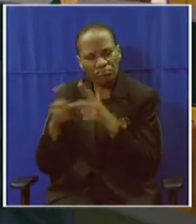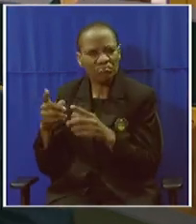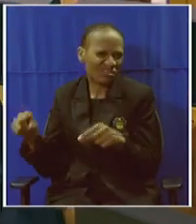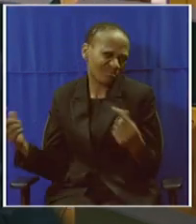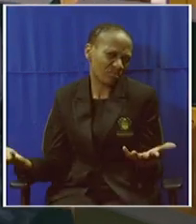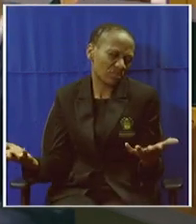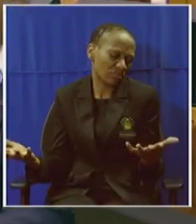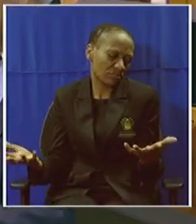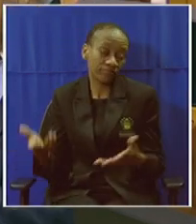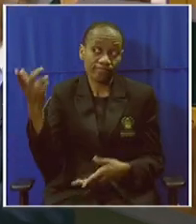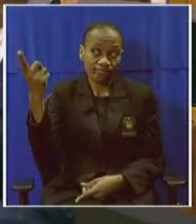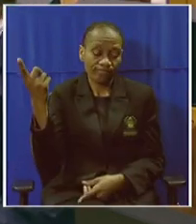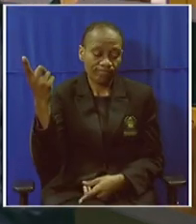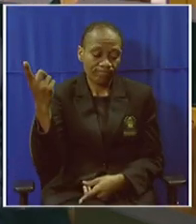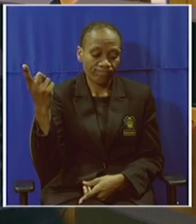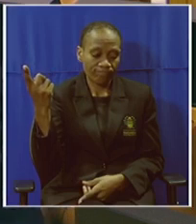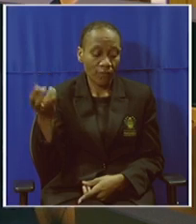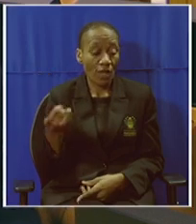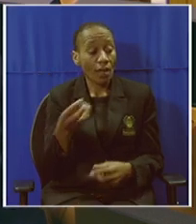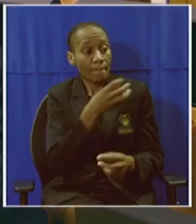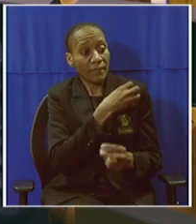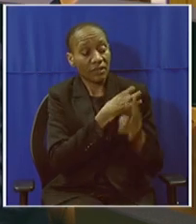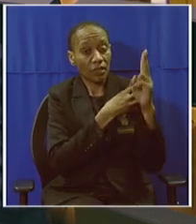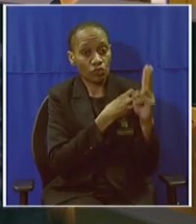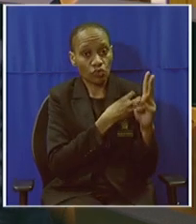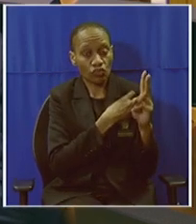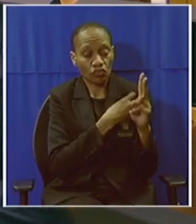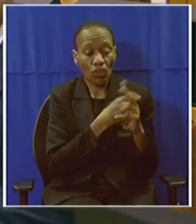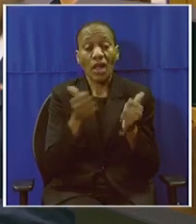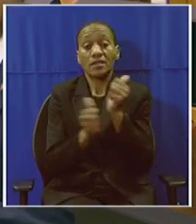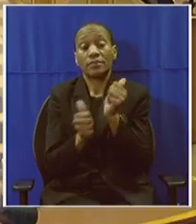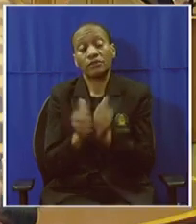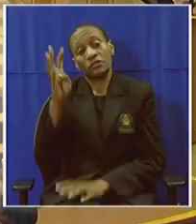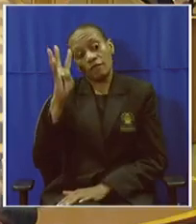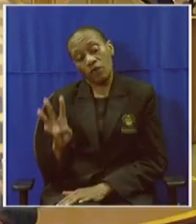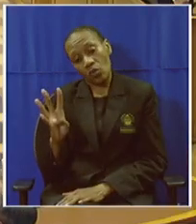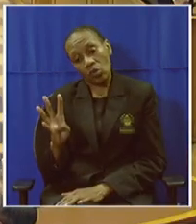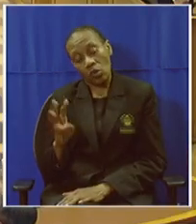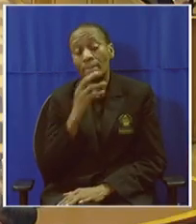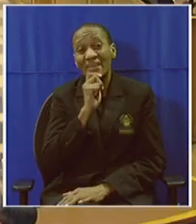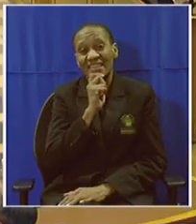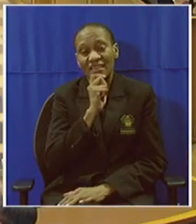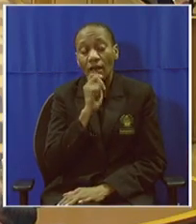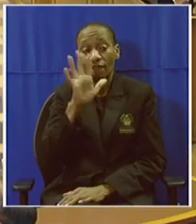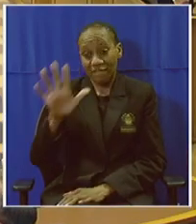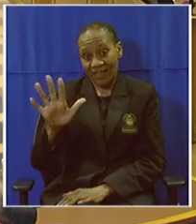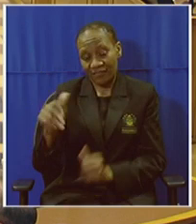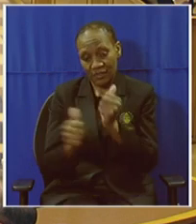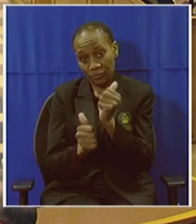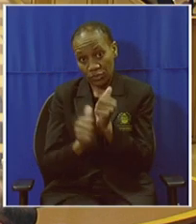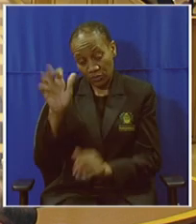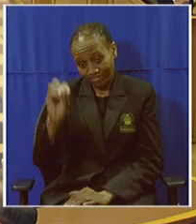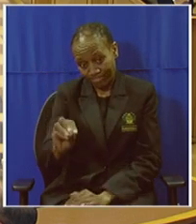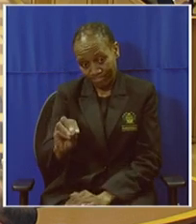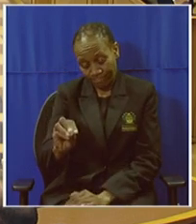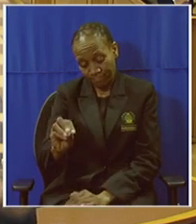have two ministers and four deputy ministers, five deputy ministers,